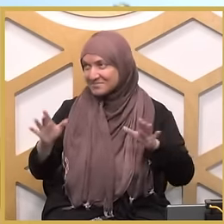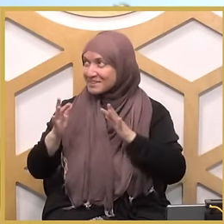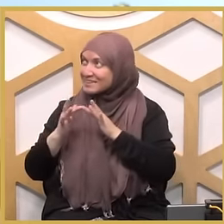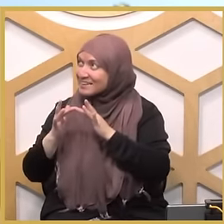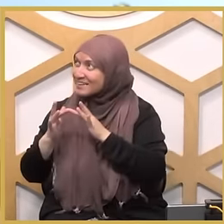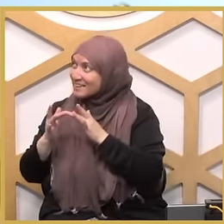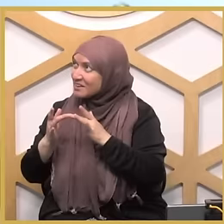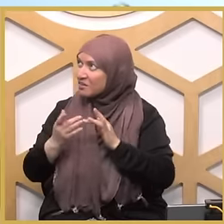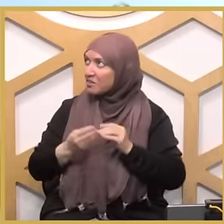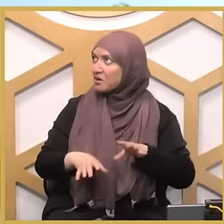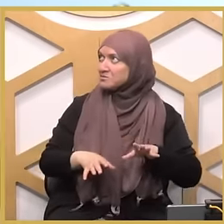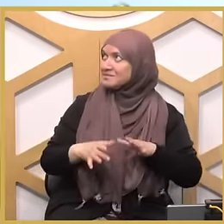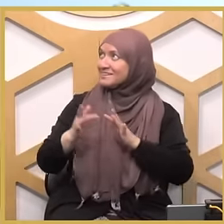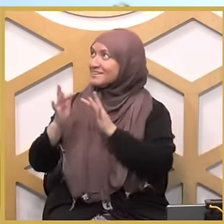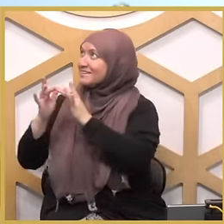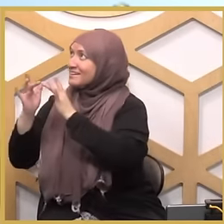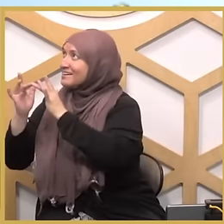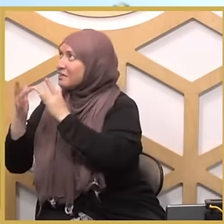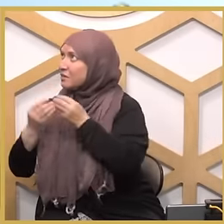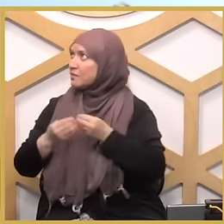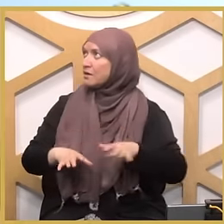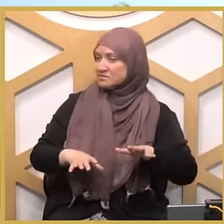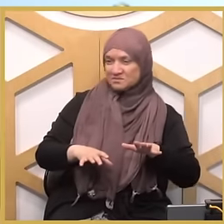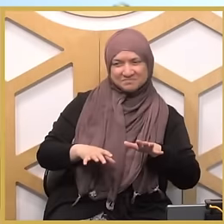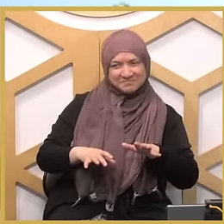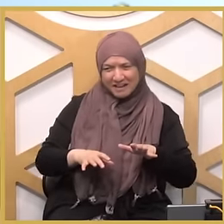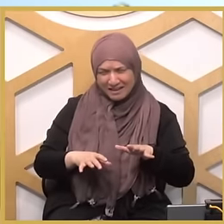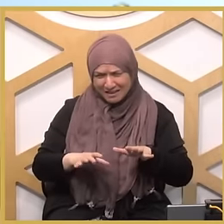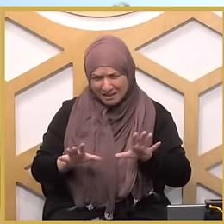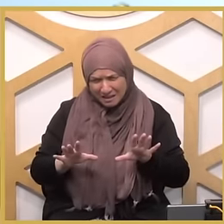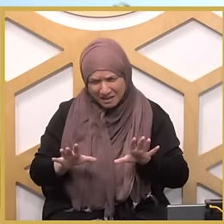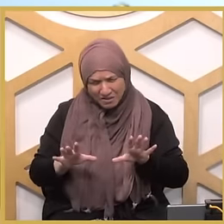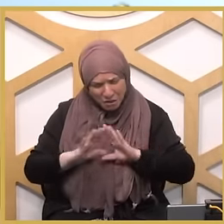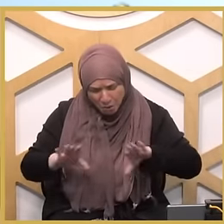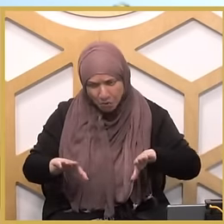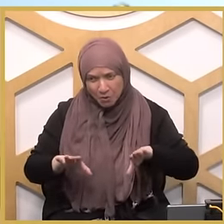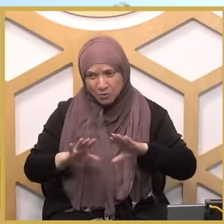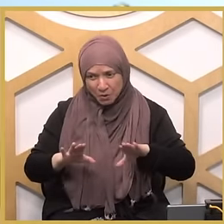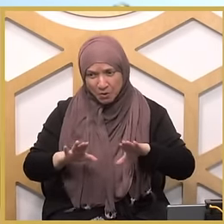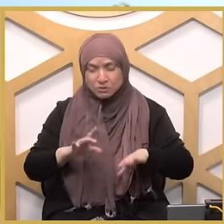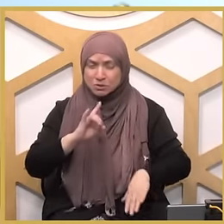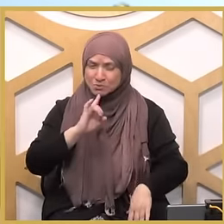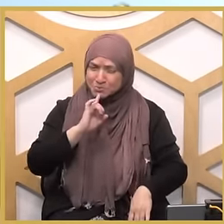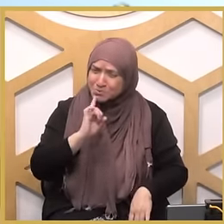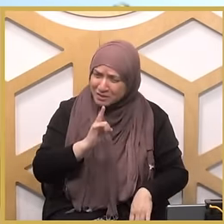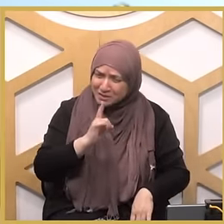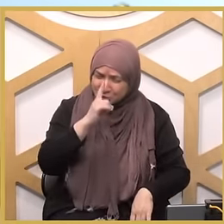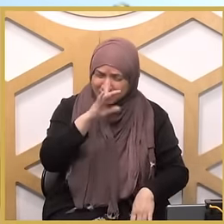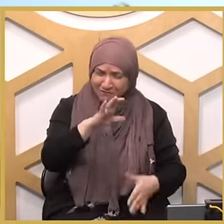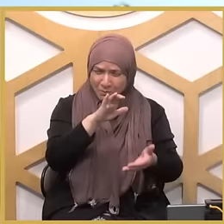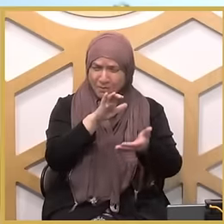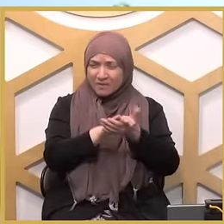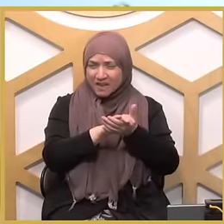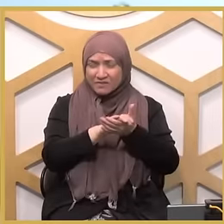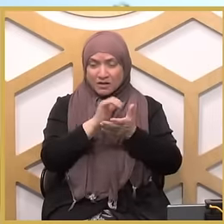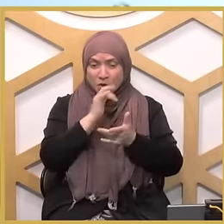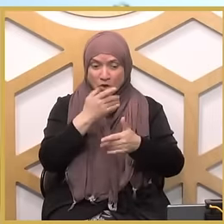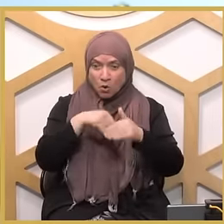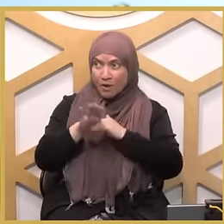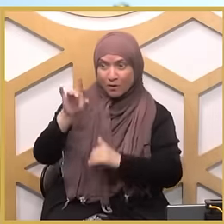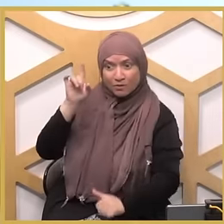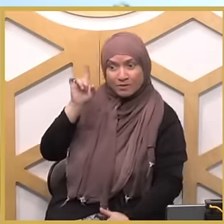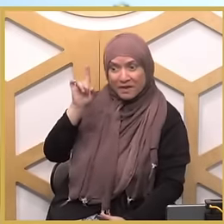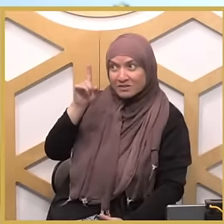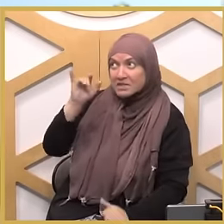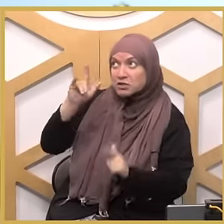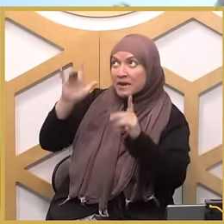firm? So the believer does not go into the major sins, because once you go into that territory, you are a